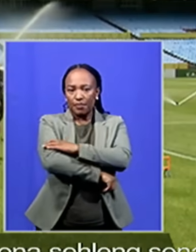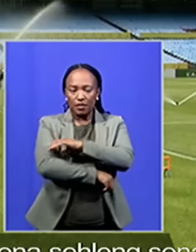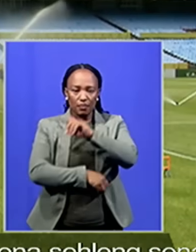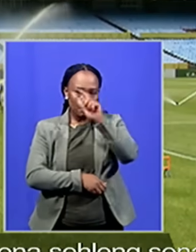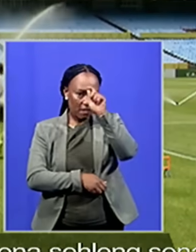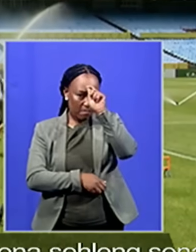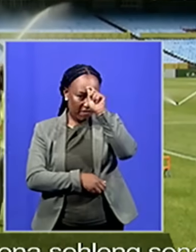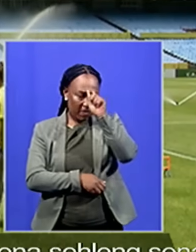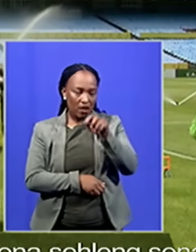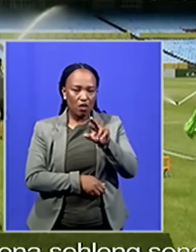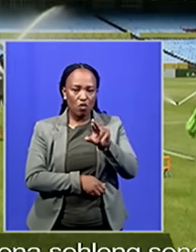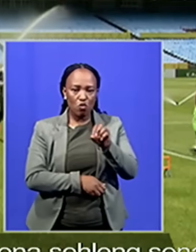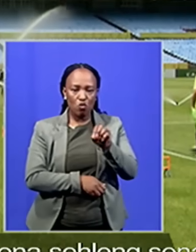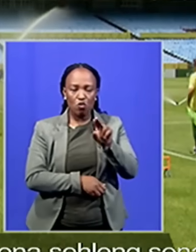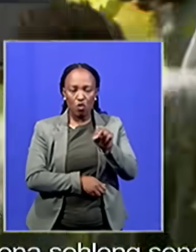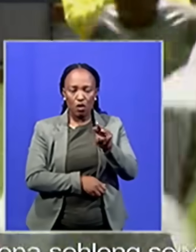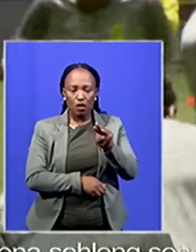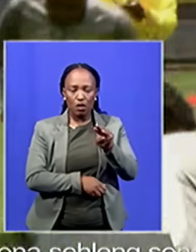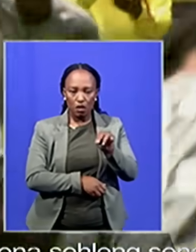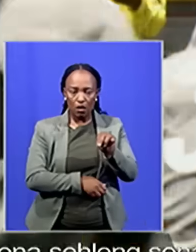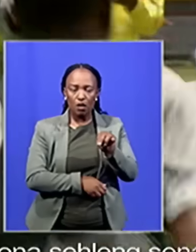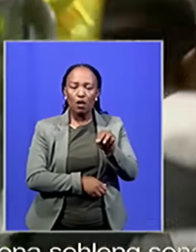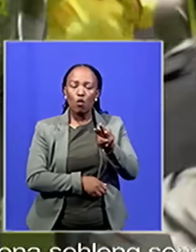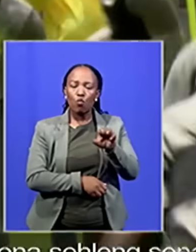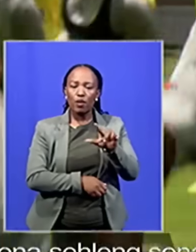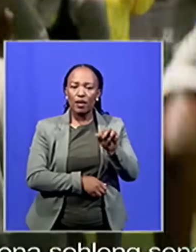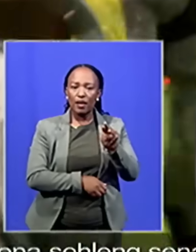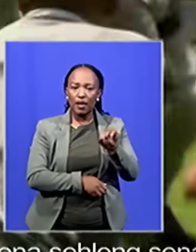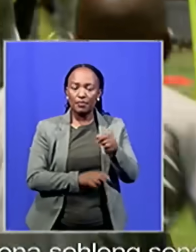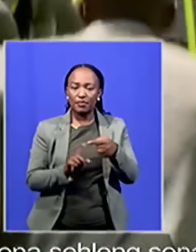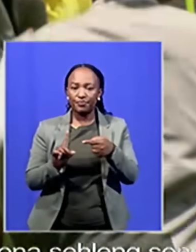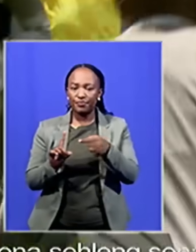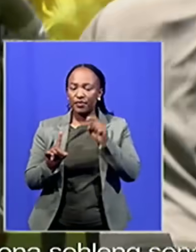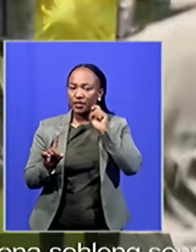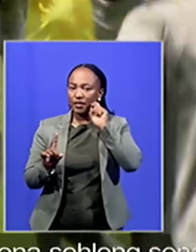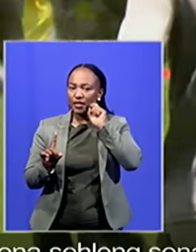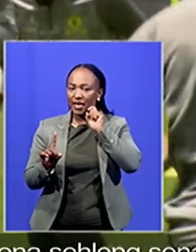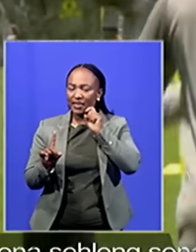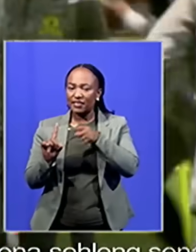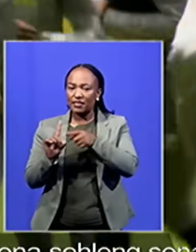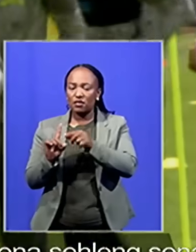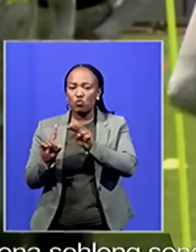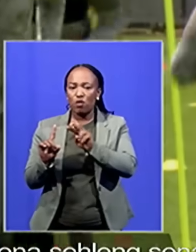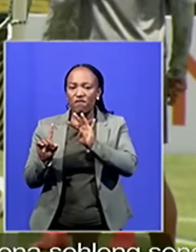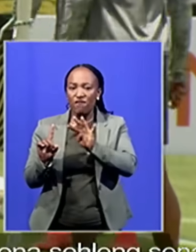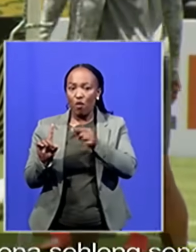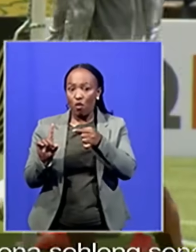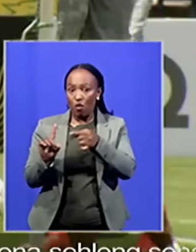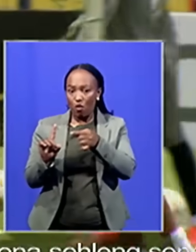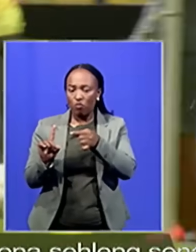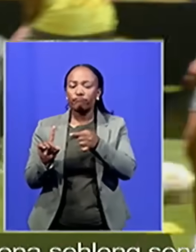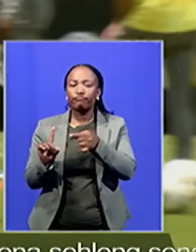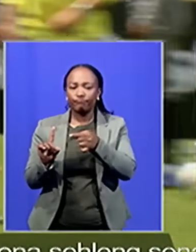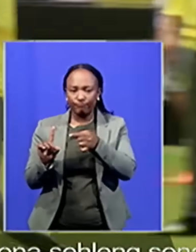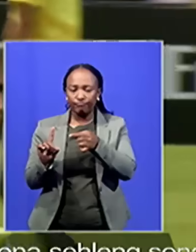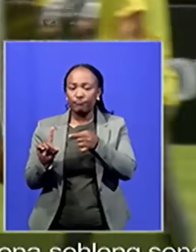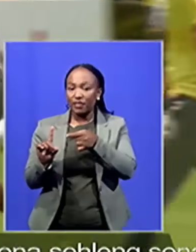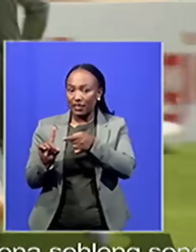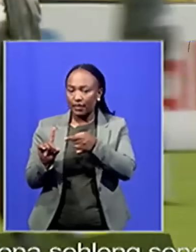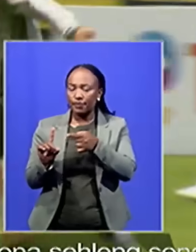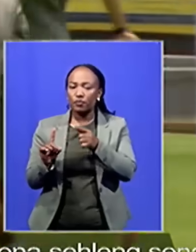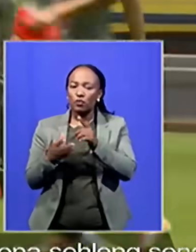Ronwen Williams. Efela Onyango yo a nago le mengwaga e 40 o na le maitemogelo a go thuša